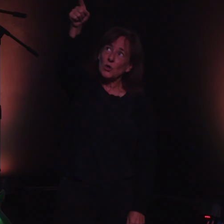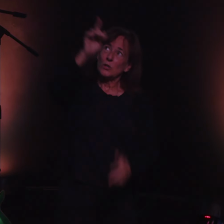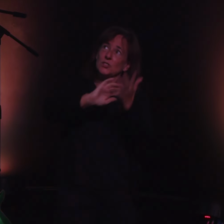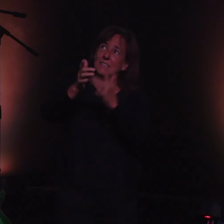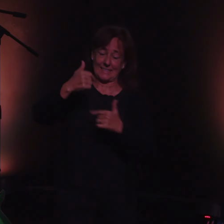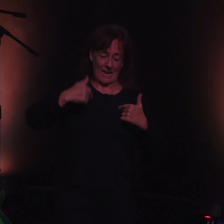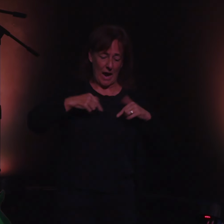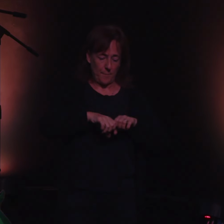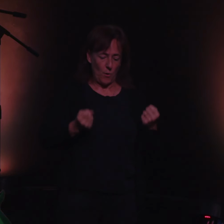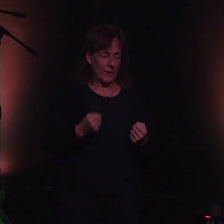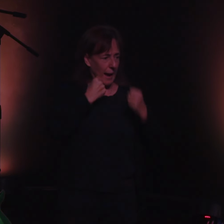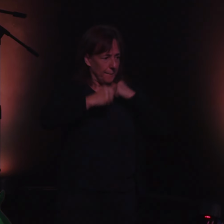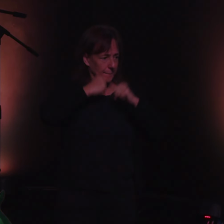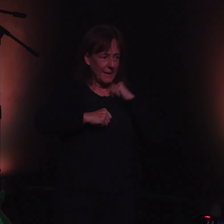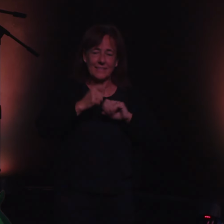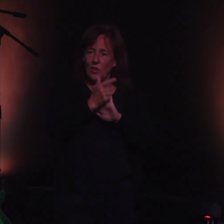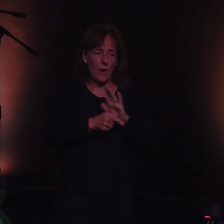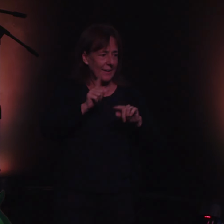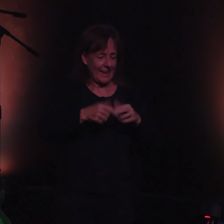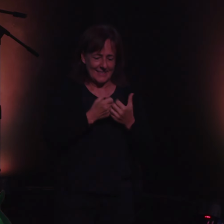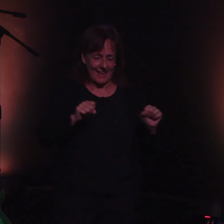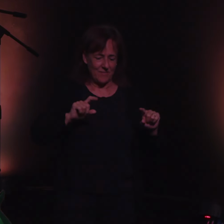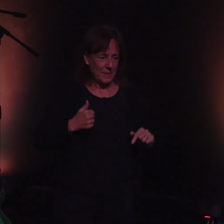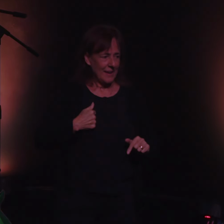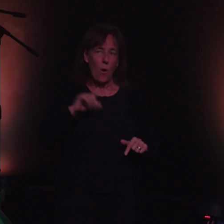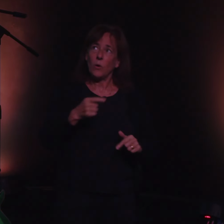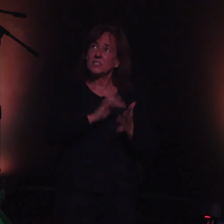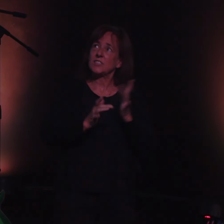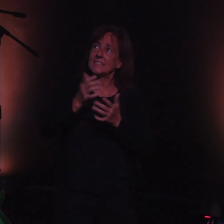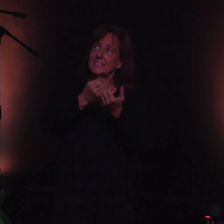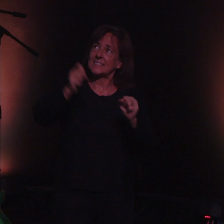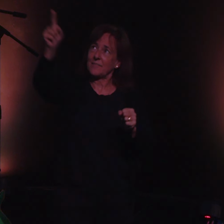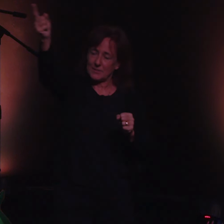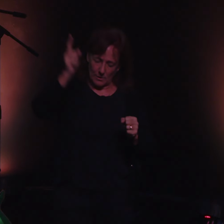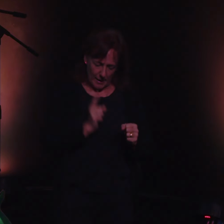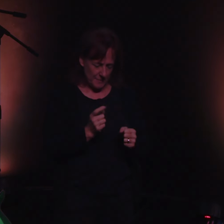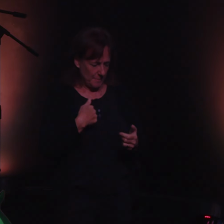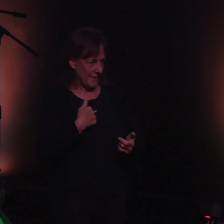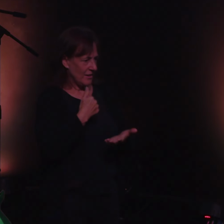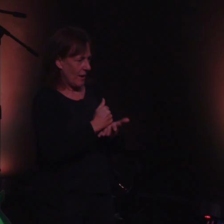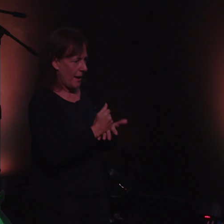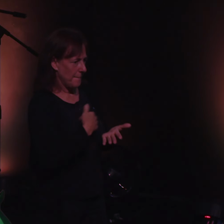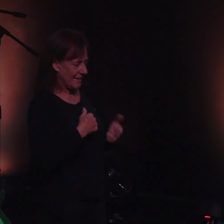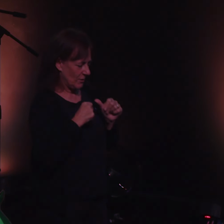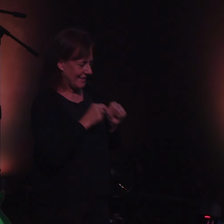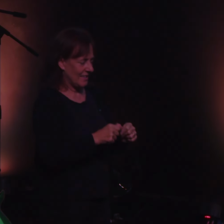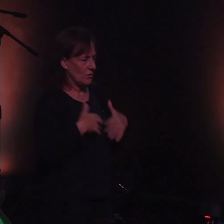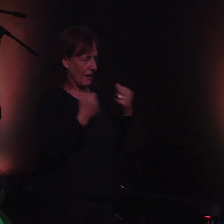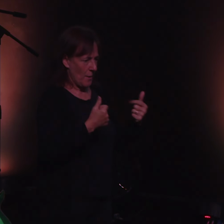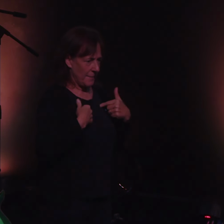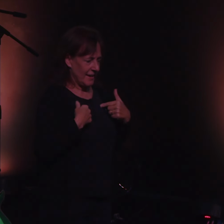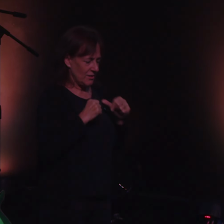the broken and the beat, and the law can't save me, only Jesus can. I need the Good Samaritan to come to me, to help me, to continue to heal me,